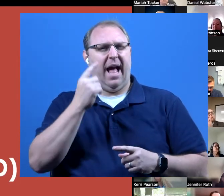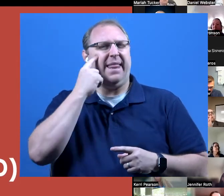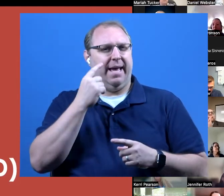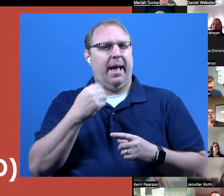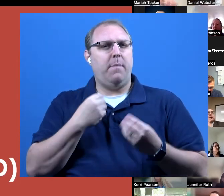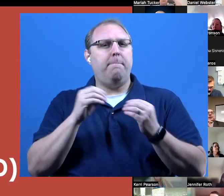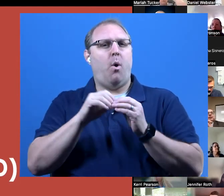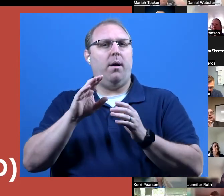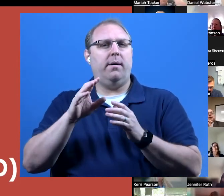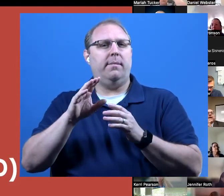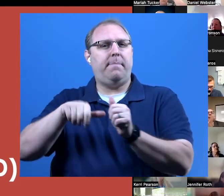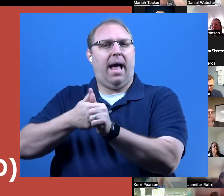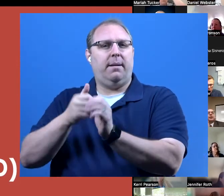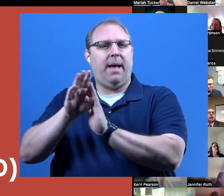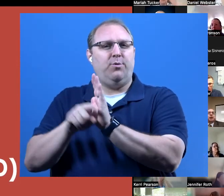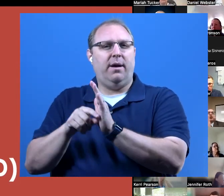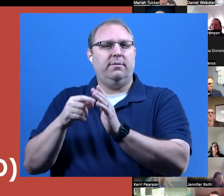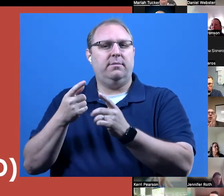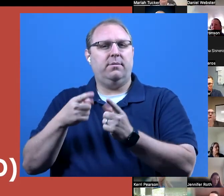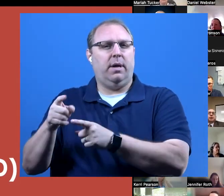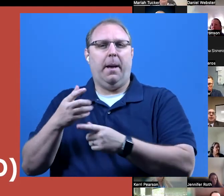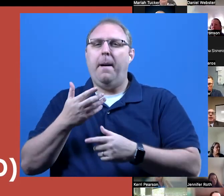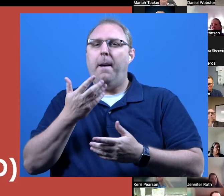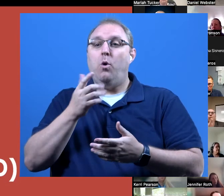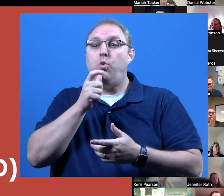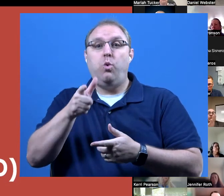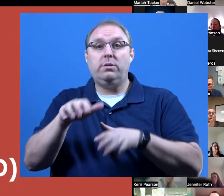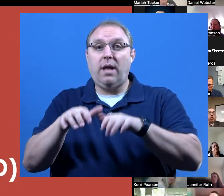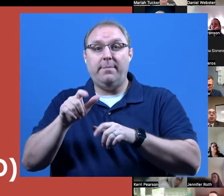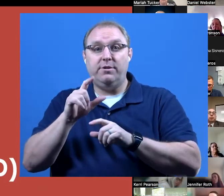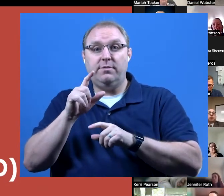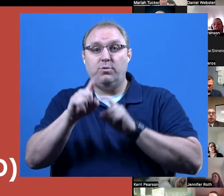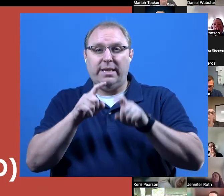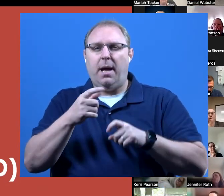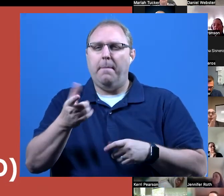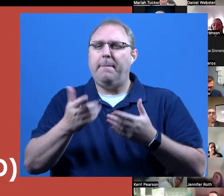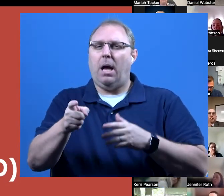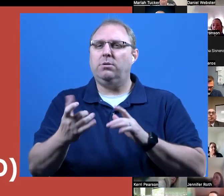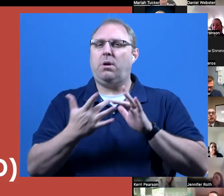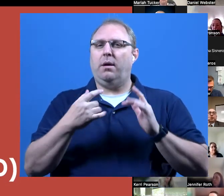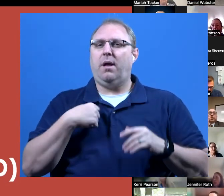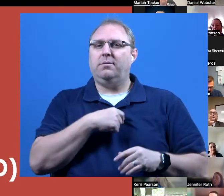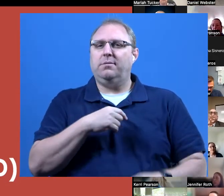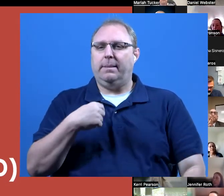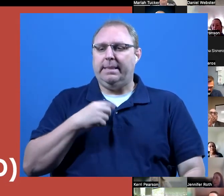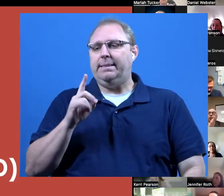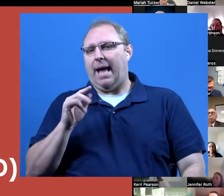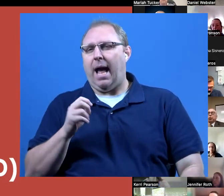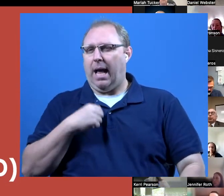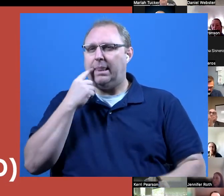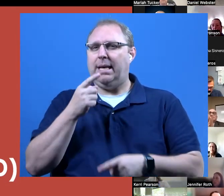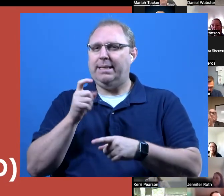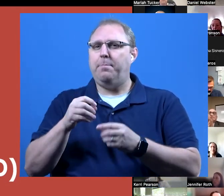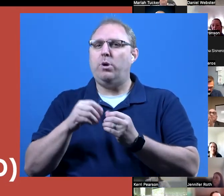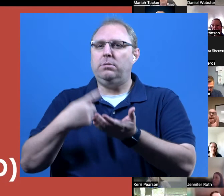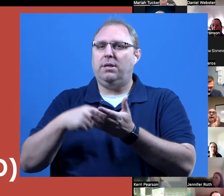because there's something else kind of going there. I think a good general answer to that, though, would be no. Don't note that. If you need to note something, you can note that